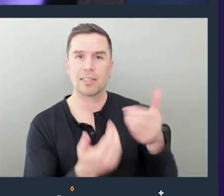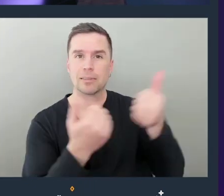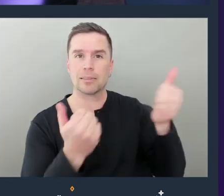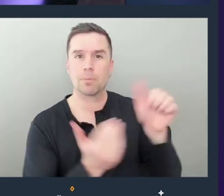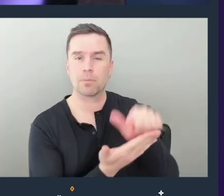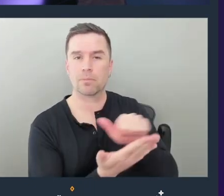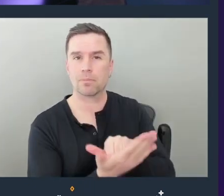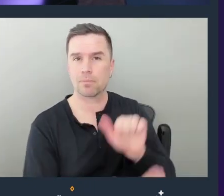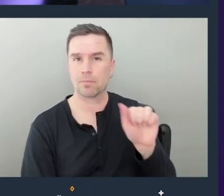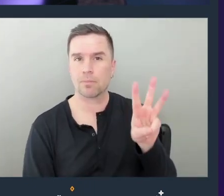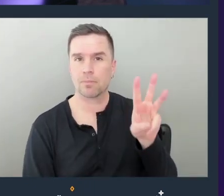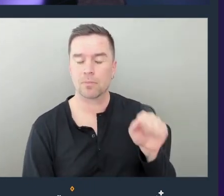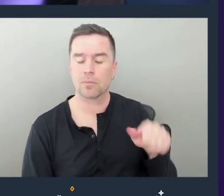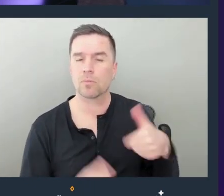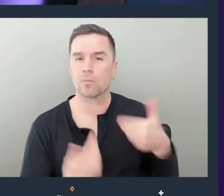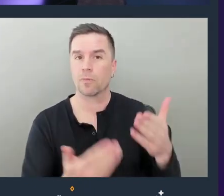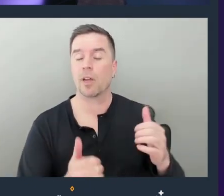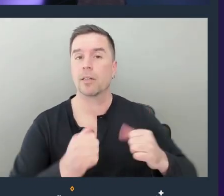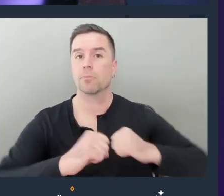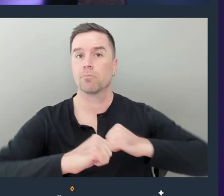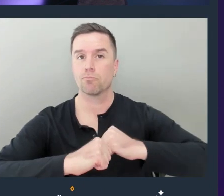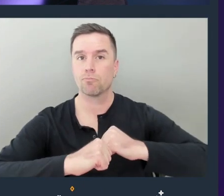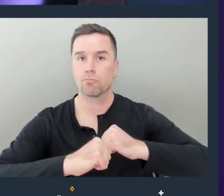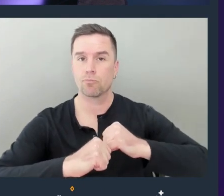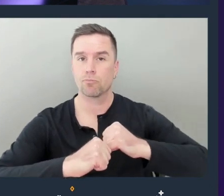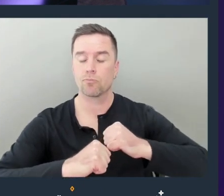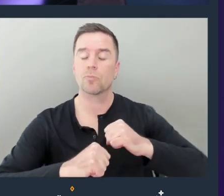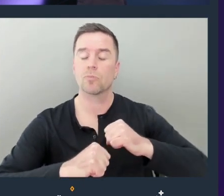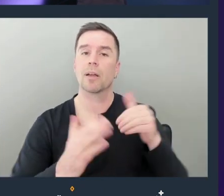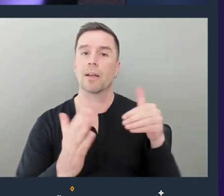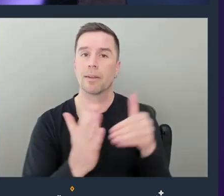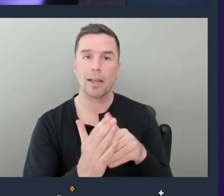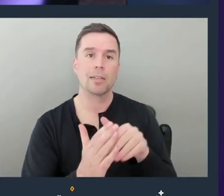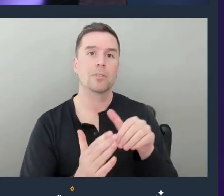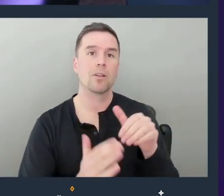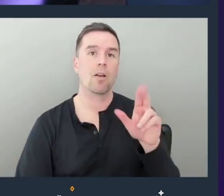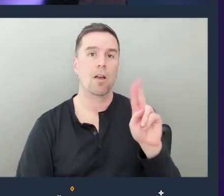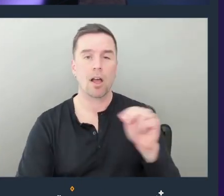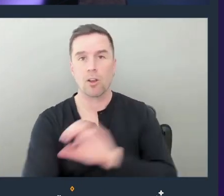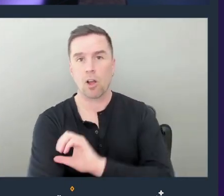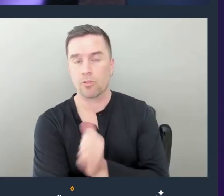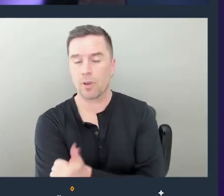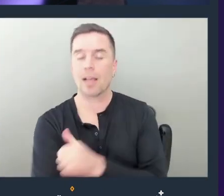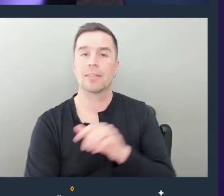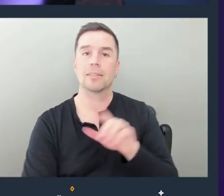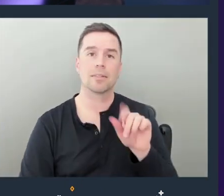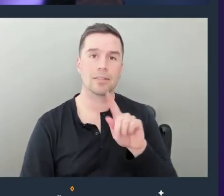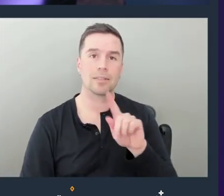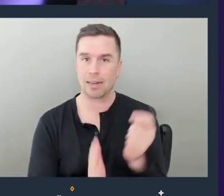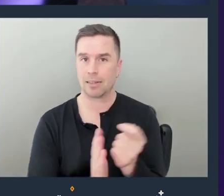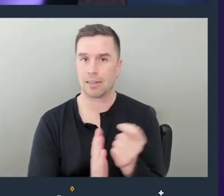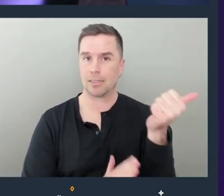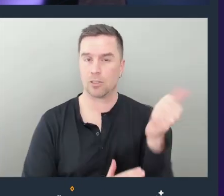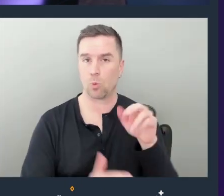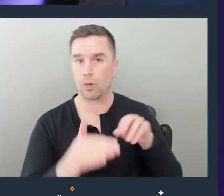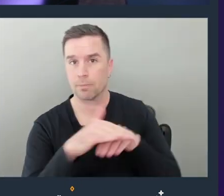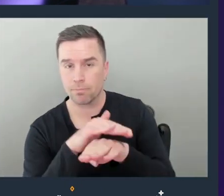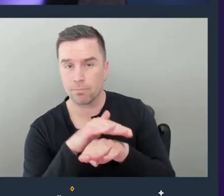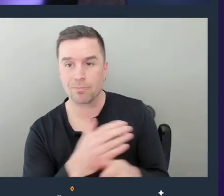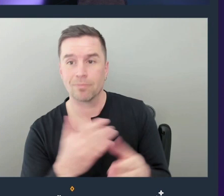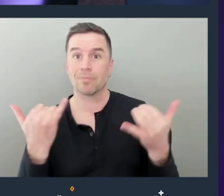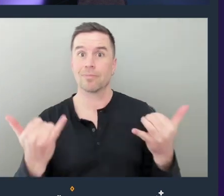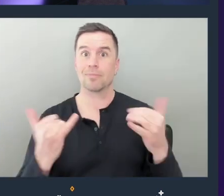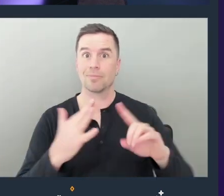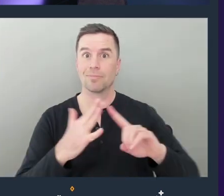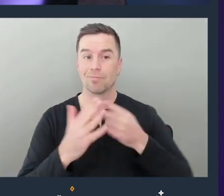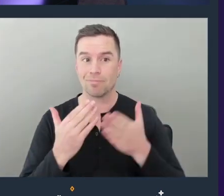provides additional protection against accidental or unauthorized data deletion. And starting today, with S3 multi-region access points, you can now have these